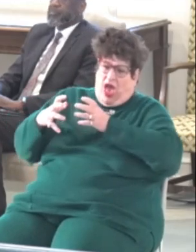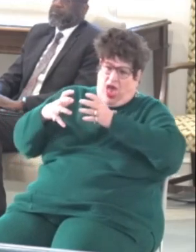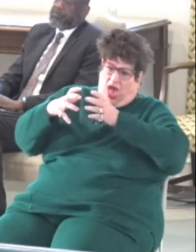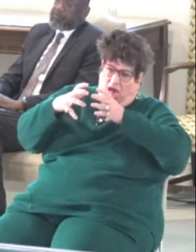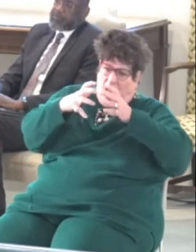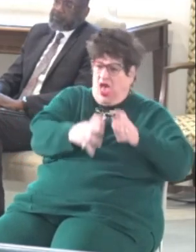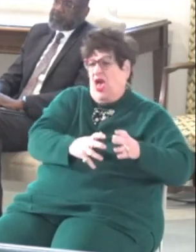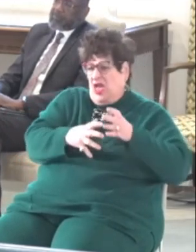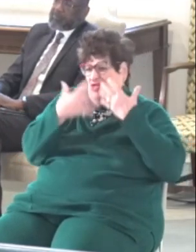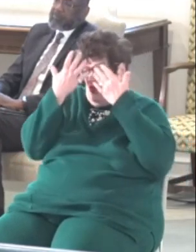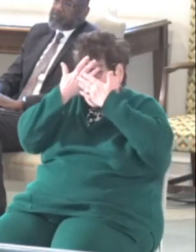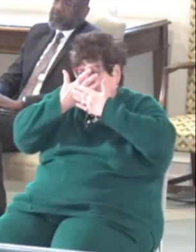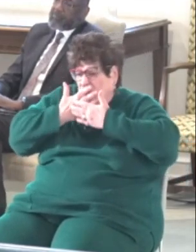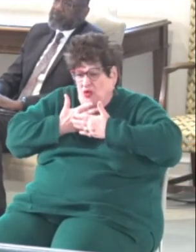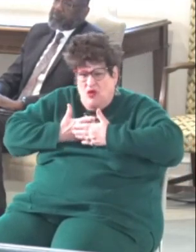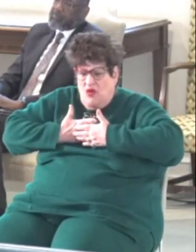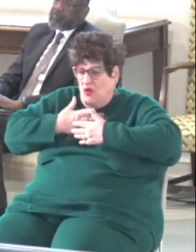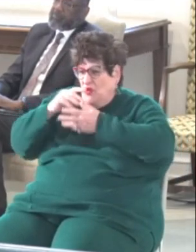in the dark.